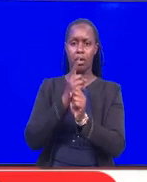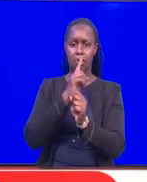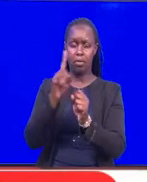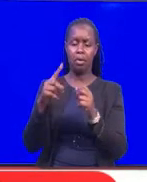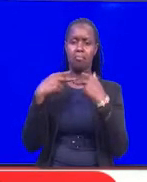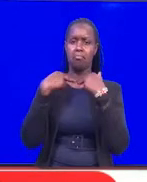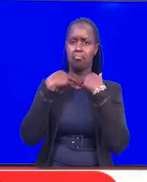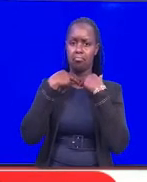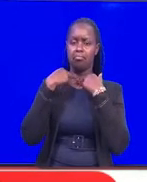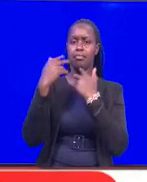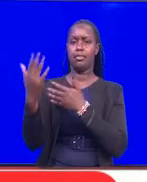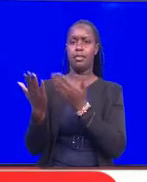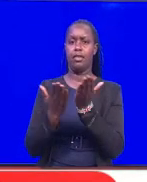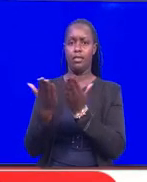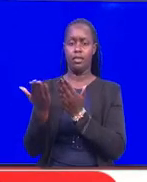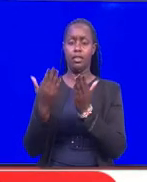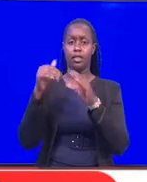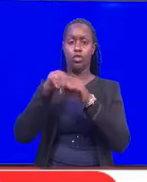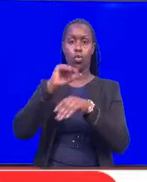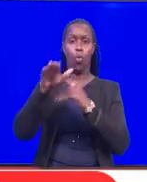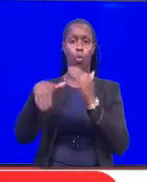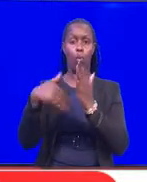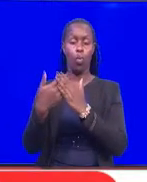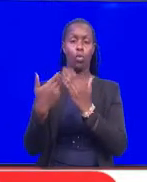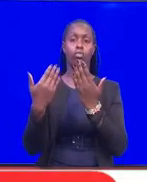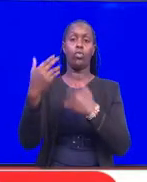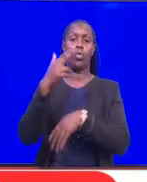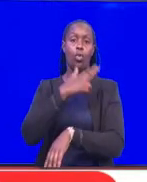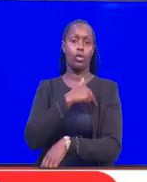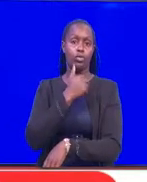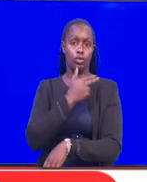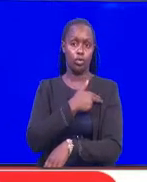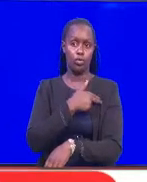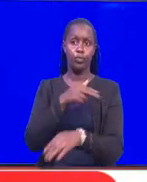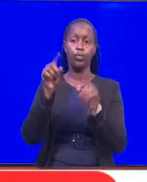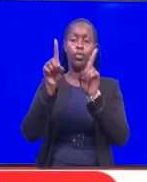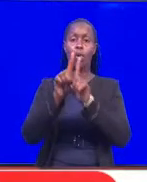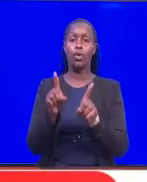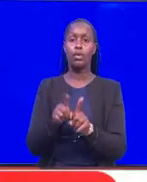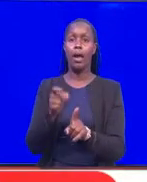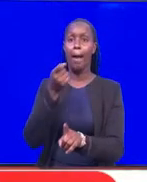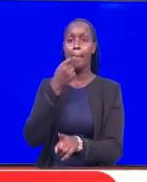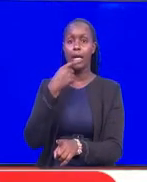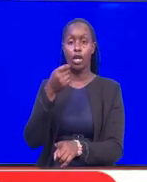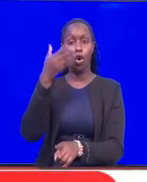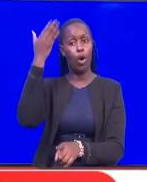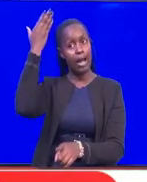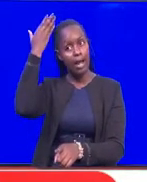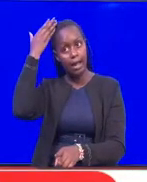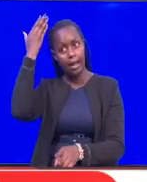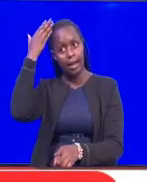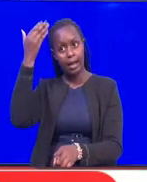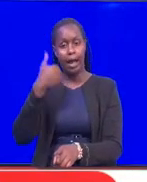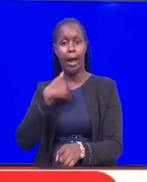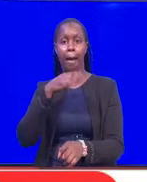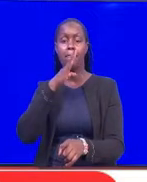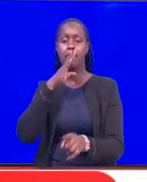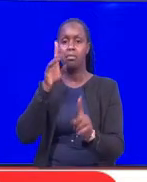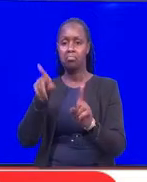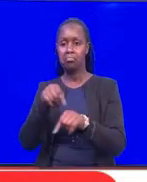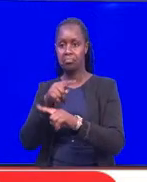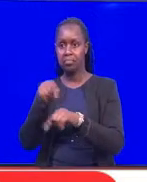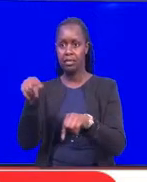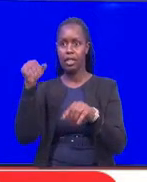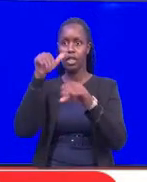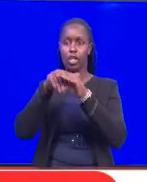insult to injury, medical and clinical trainings have been suspended at the University of Nairobi. And as Elizabeth Etiano now